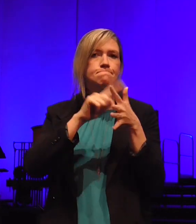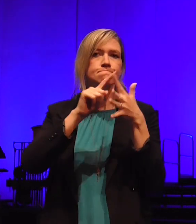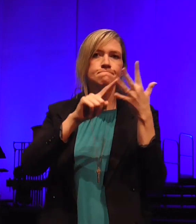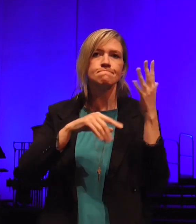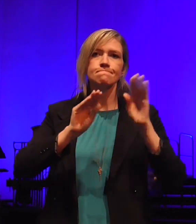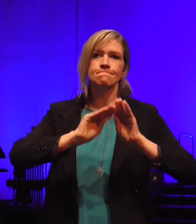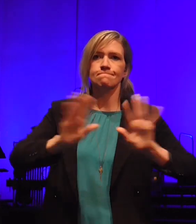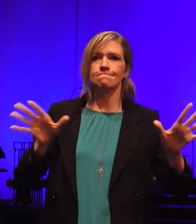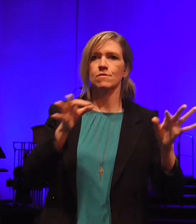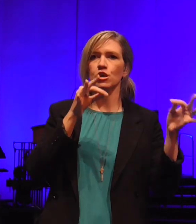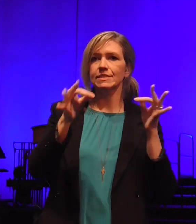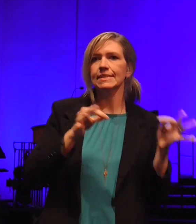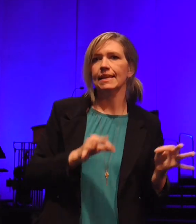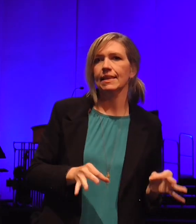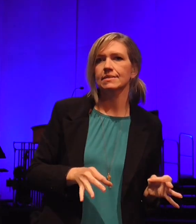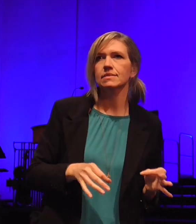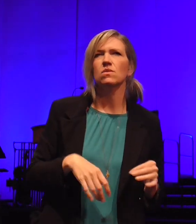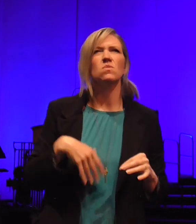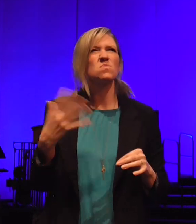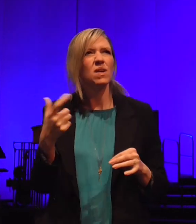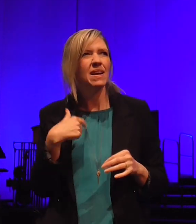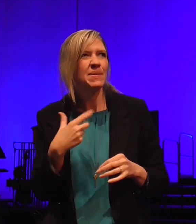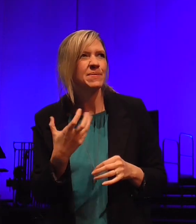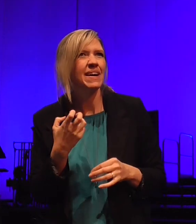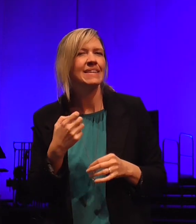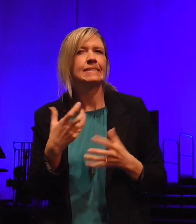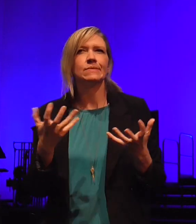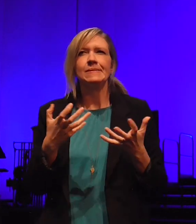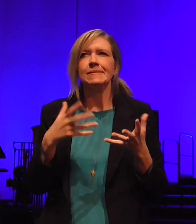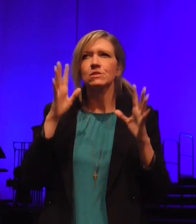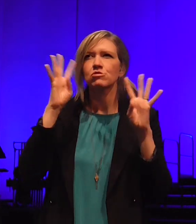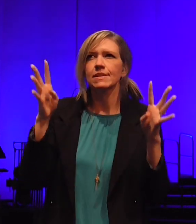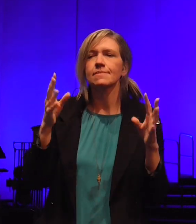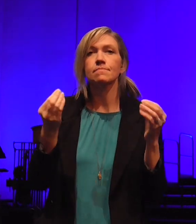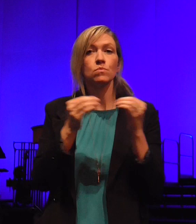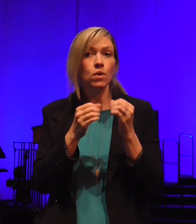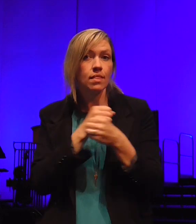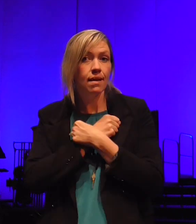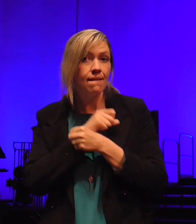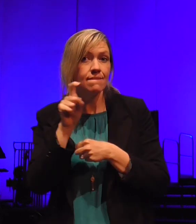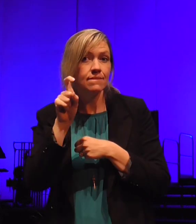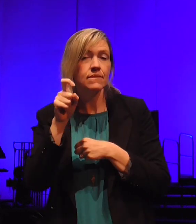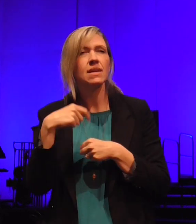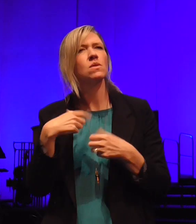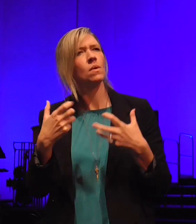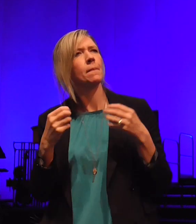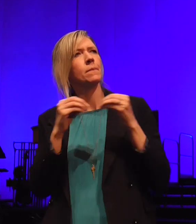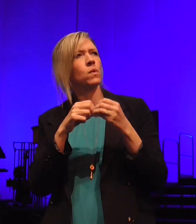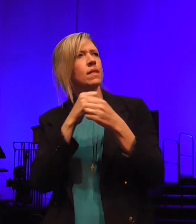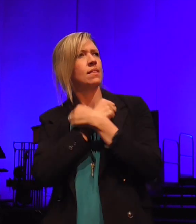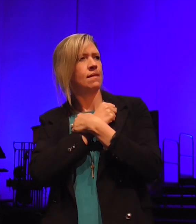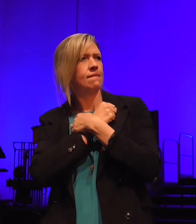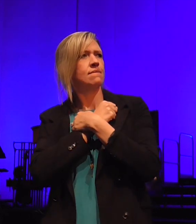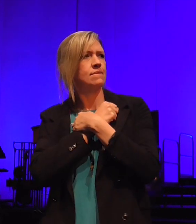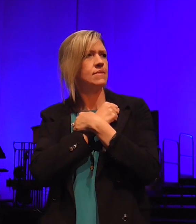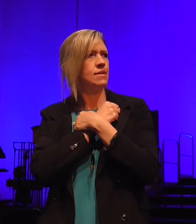Articulate your affirmation. What is it? What is it that I'm wanting? What is it that I'm creating? Well, I want more love. I want more